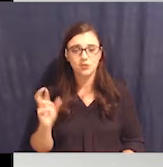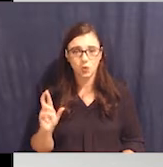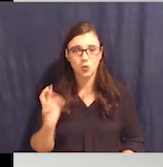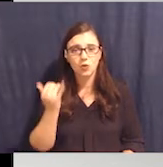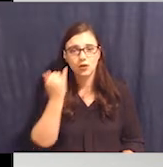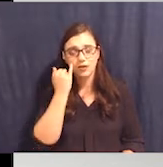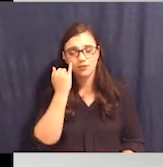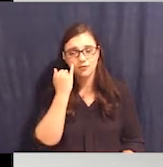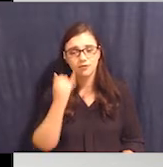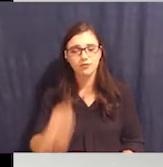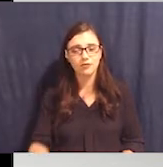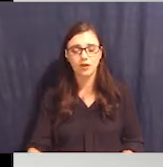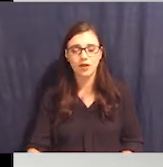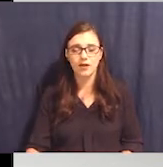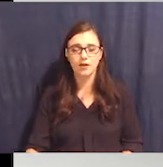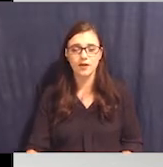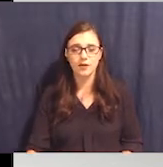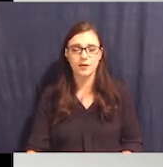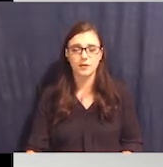or if you,